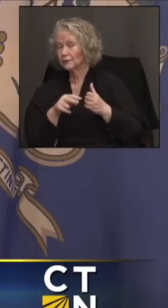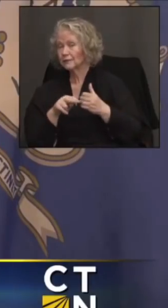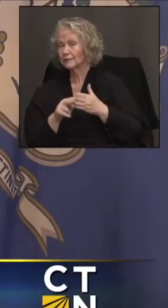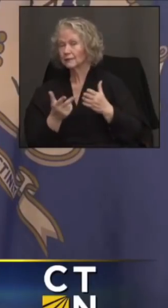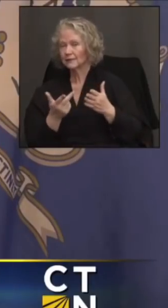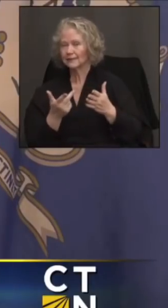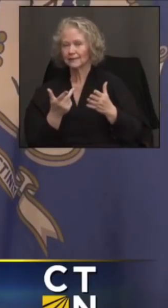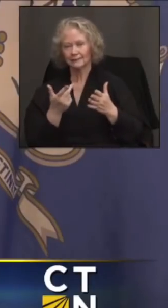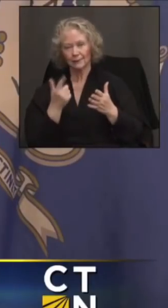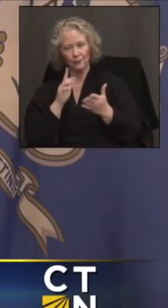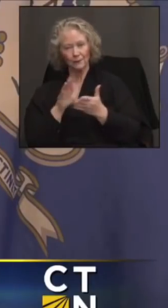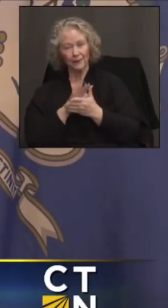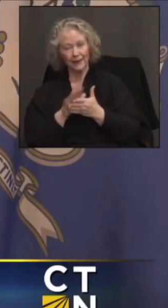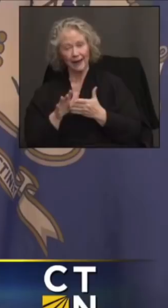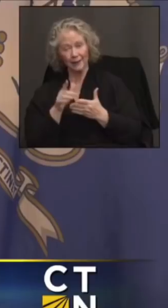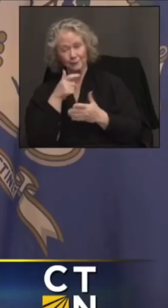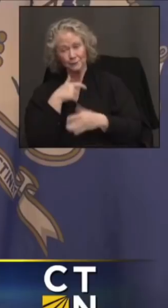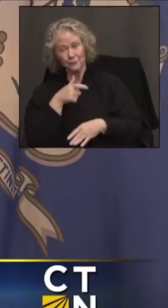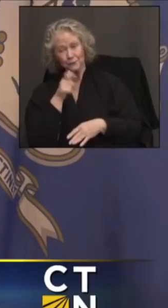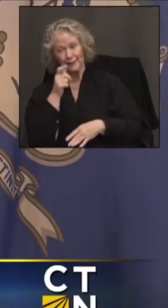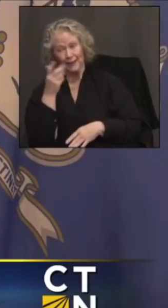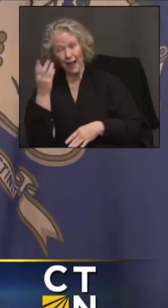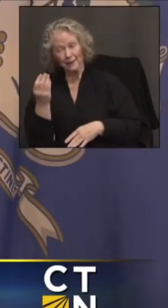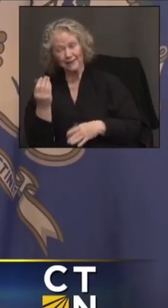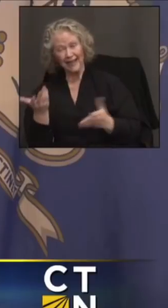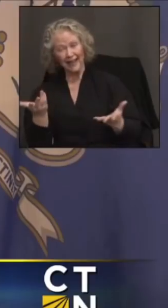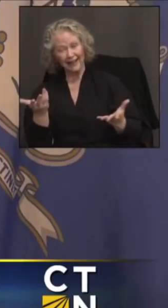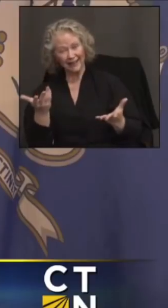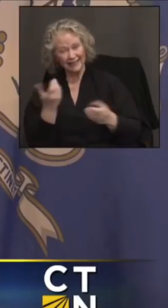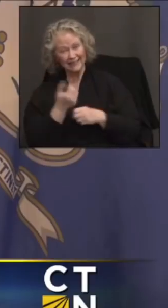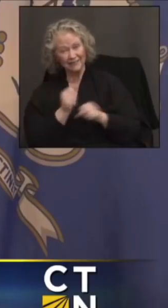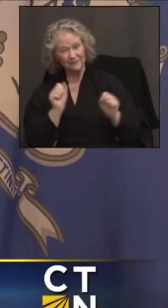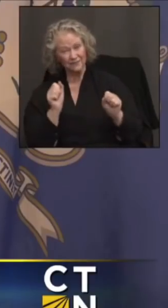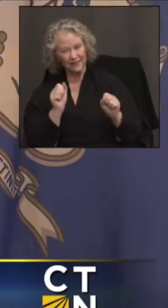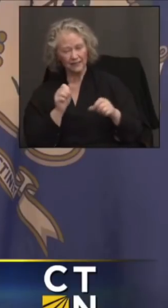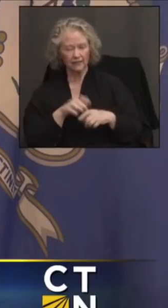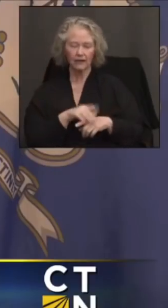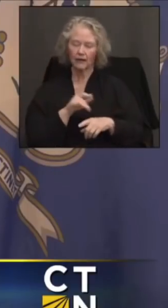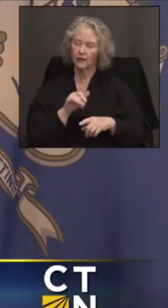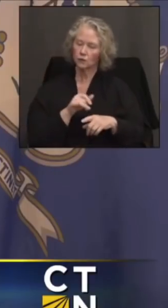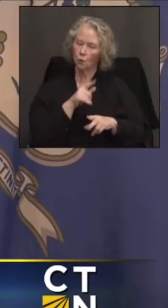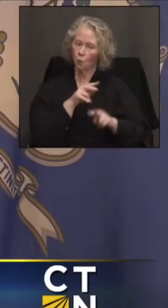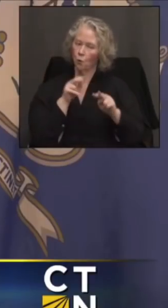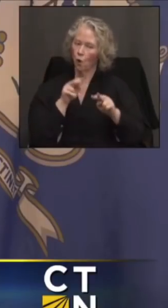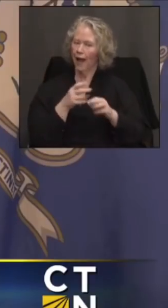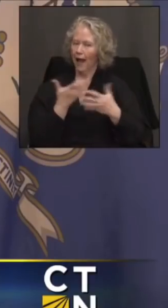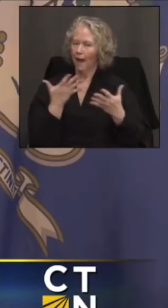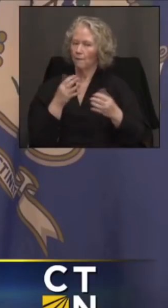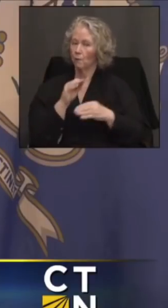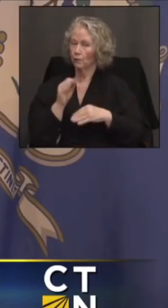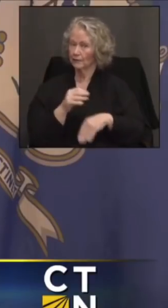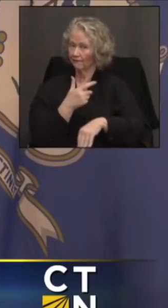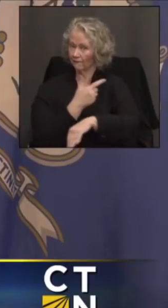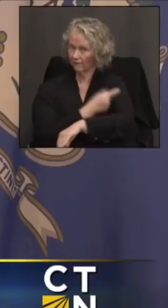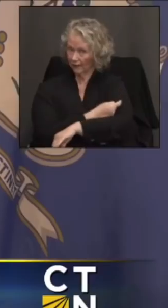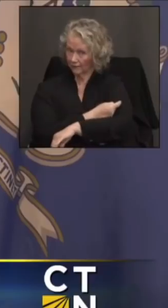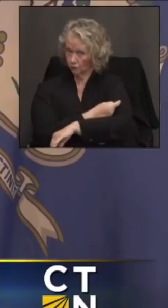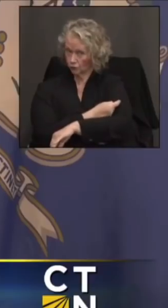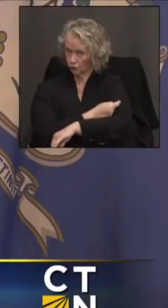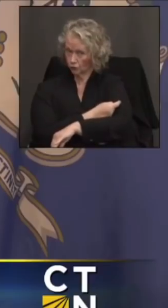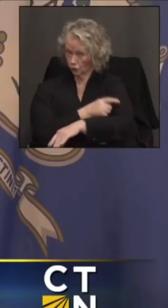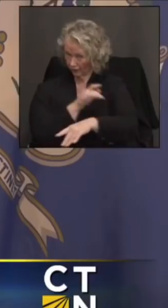have that cool, frosty outside, which is so much safer. So is it vaccination levels you'd be looking at when making that